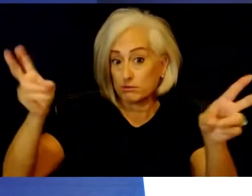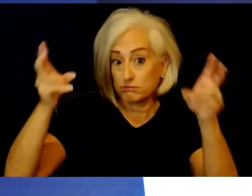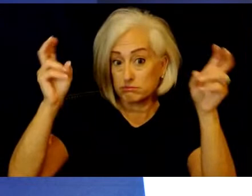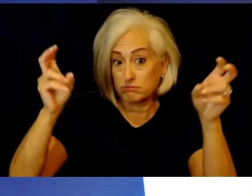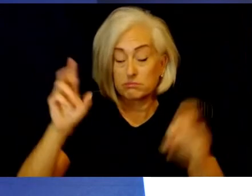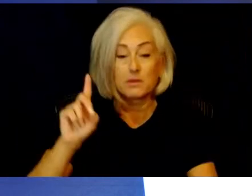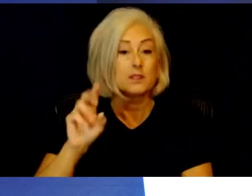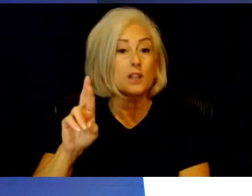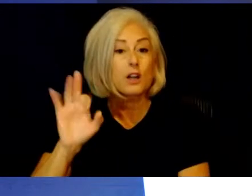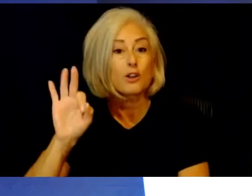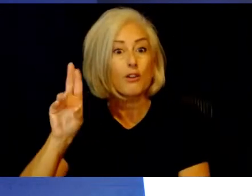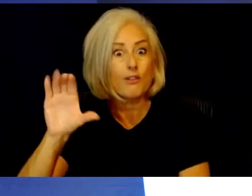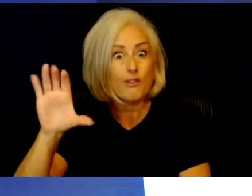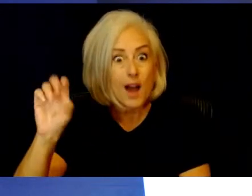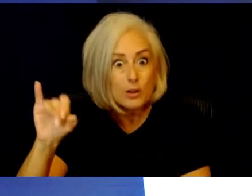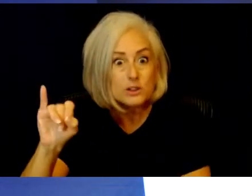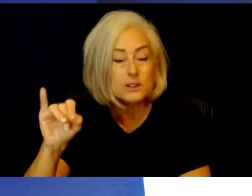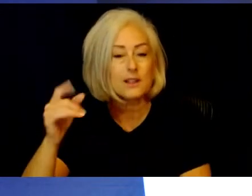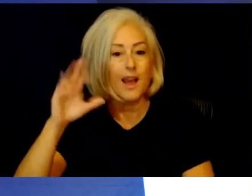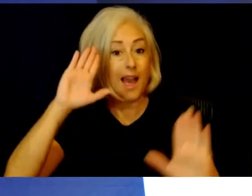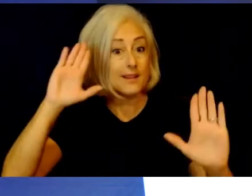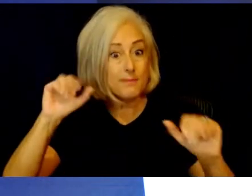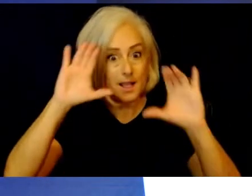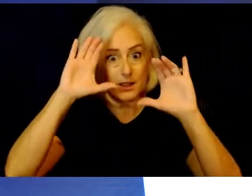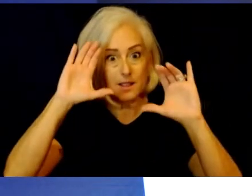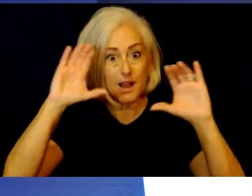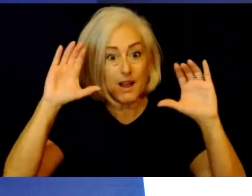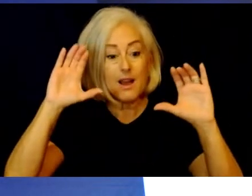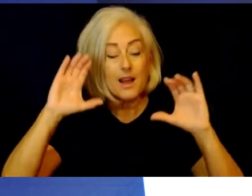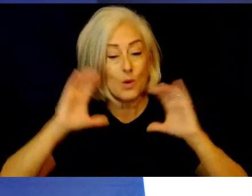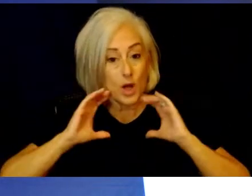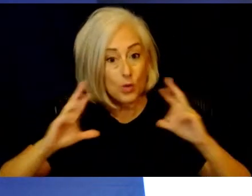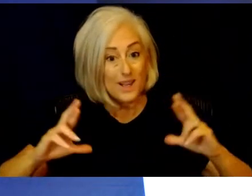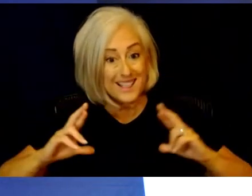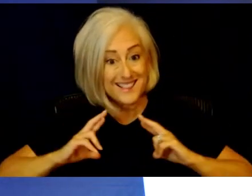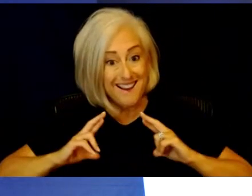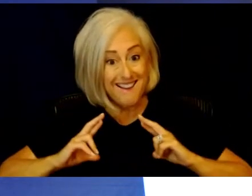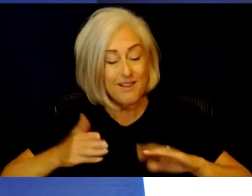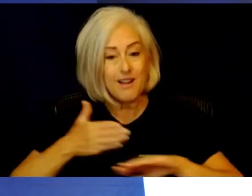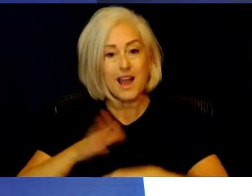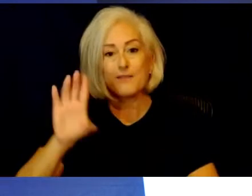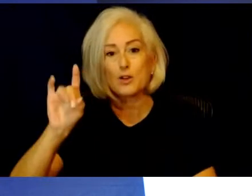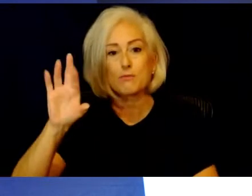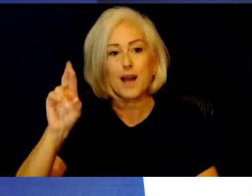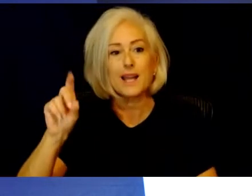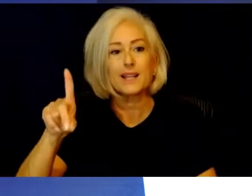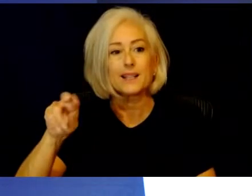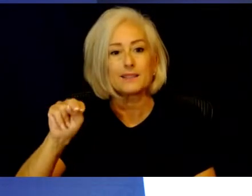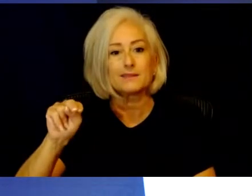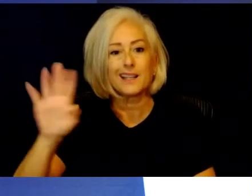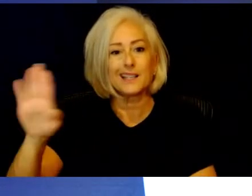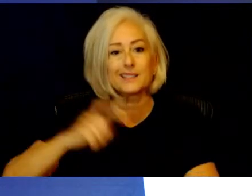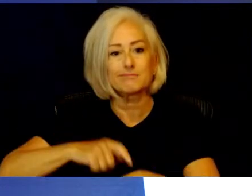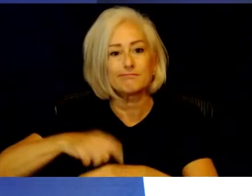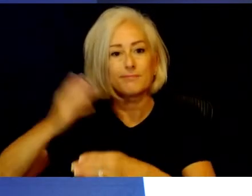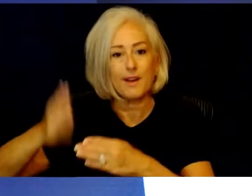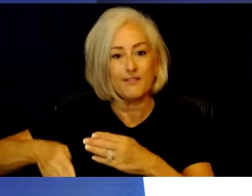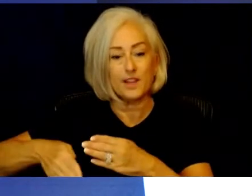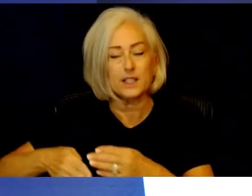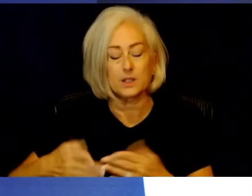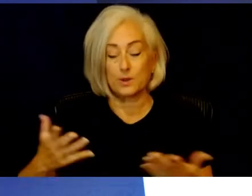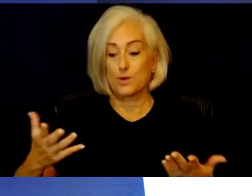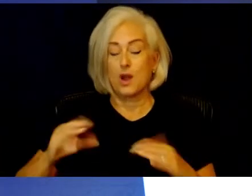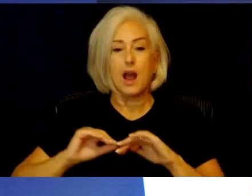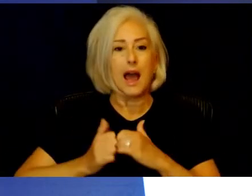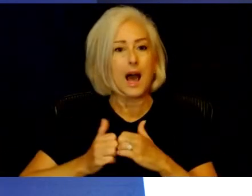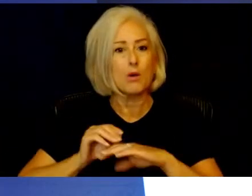to retire by the end of President Biden's term. So in your hot take, what impact do you expect this will have on how we're handling the pandemic as a